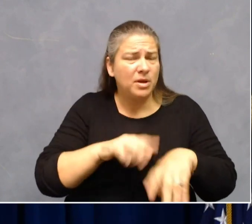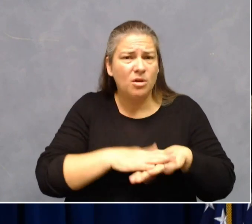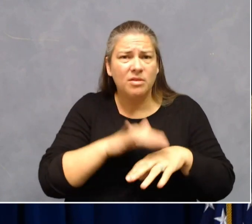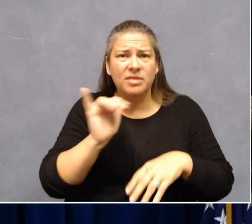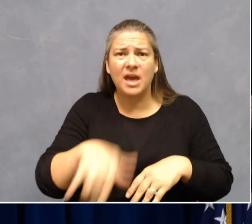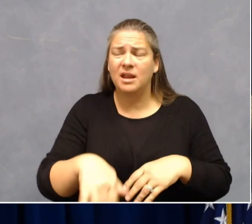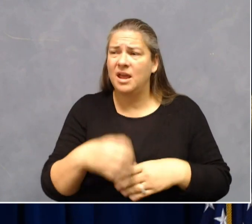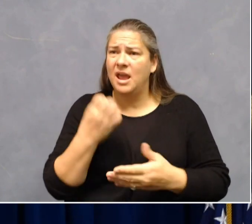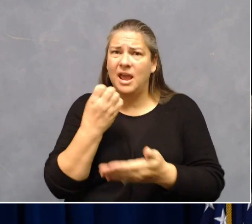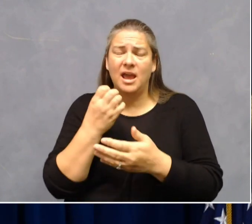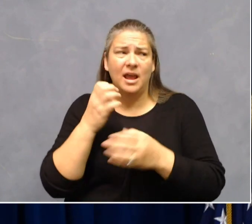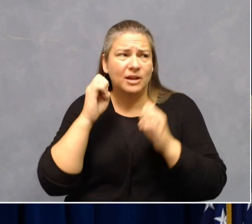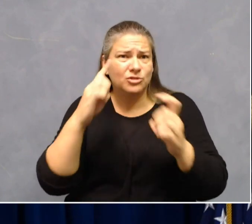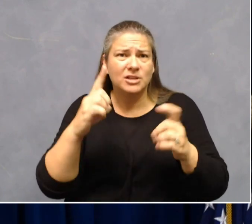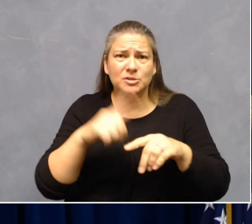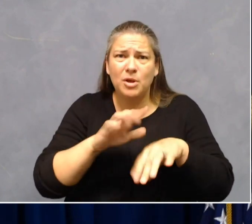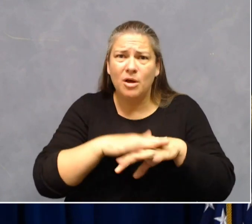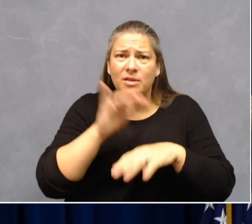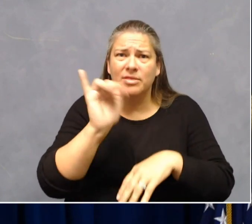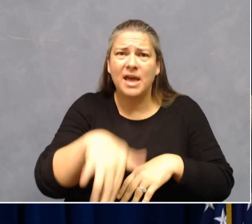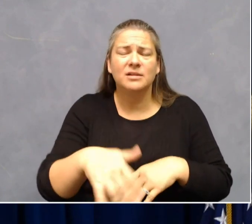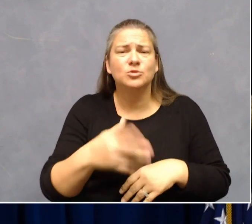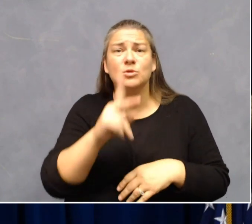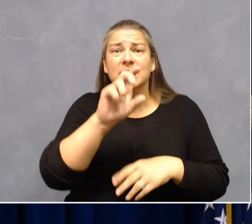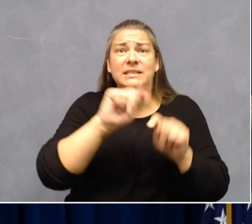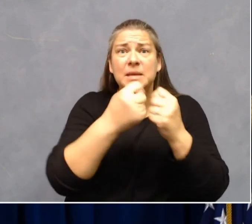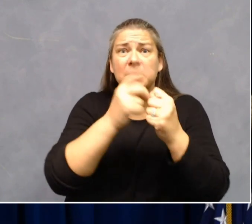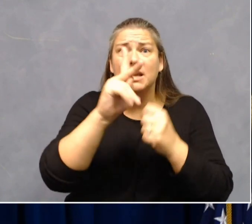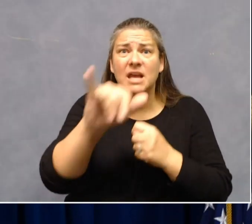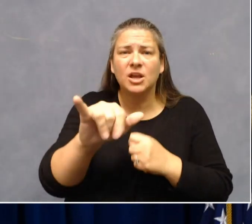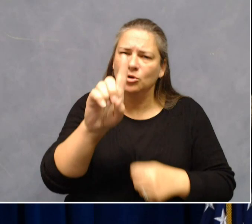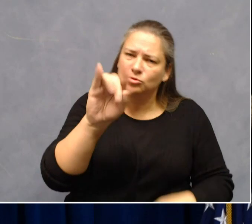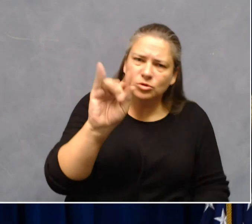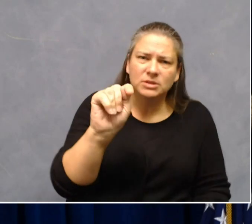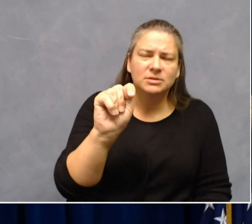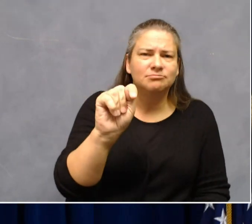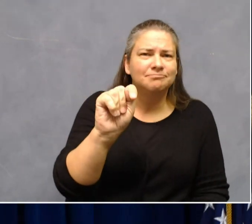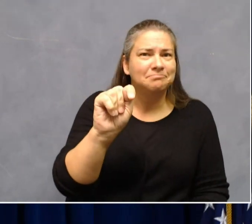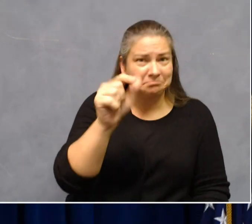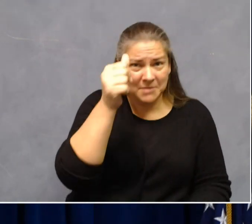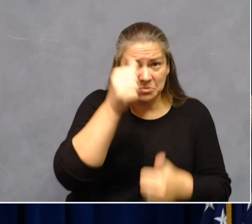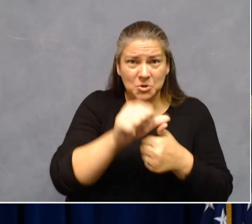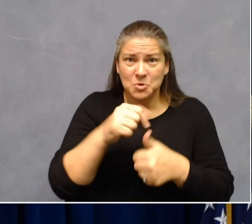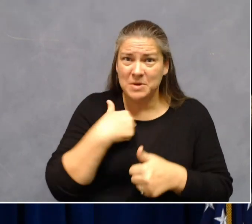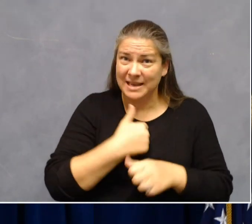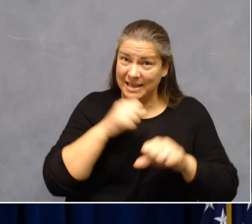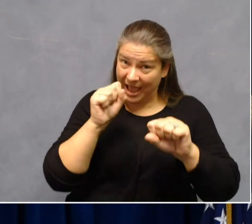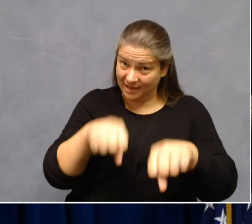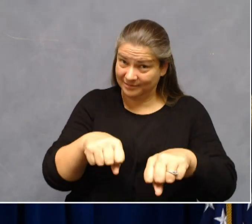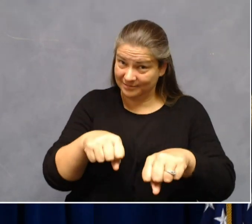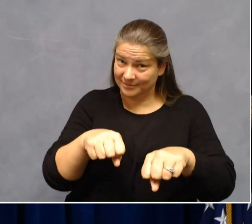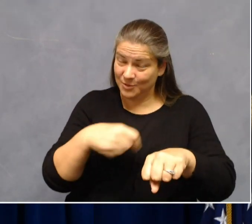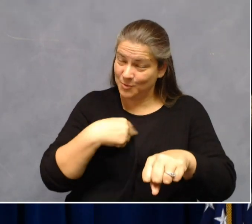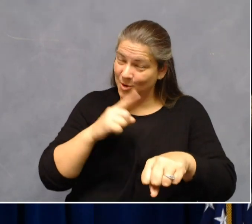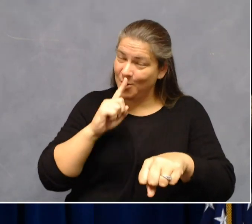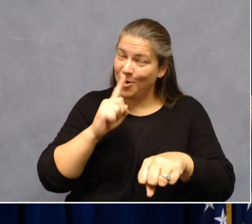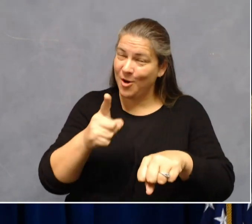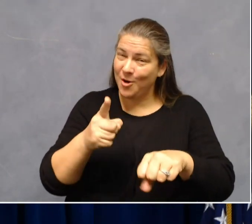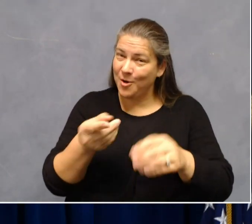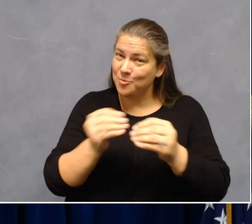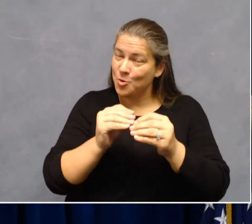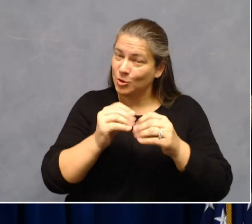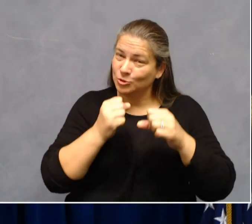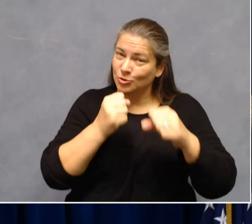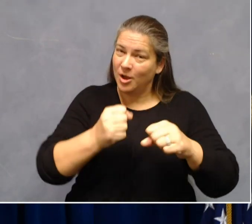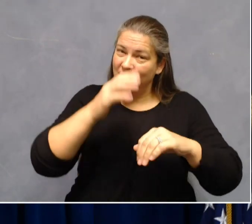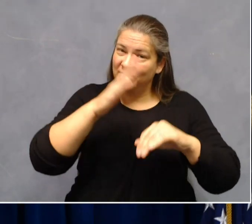Team Kentucky, let's get it done. Remember, we can be, and I believe we are, stronger than this virus. We're